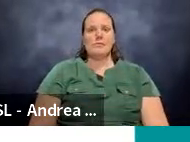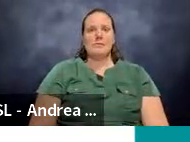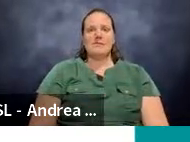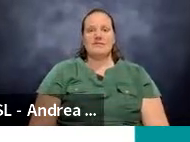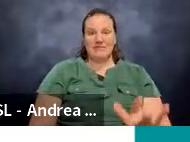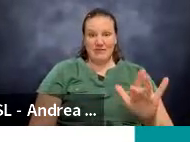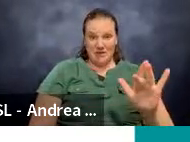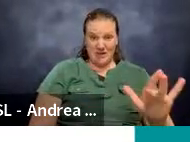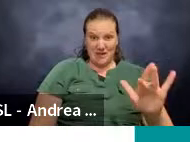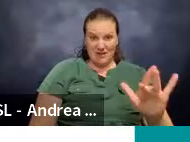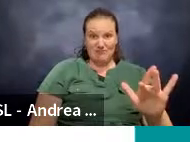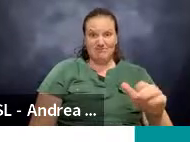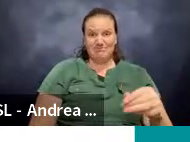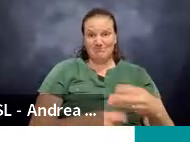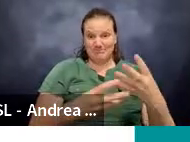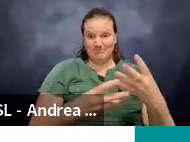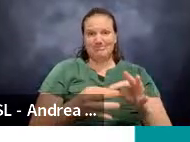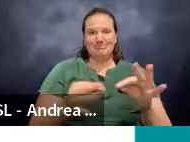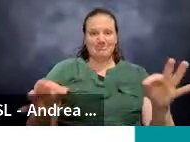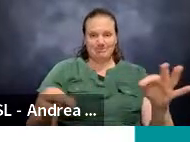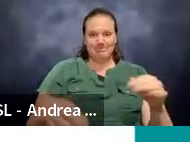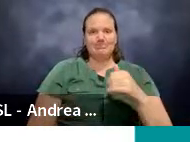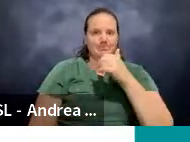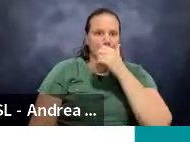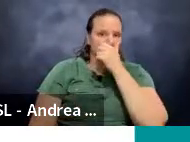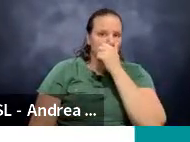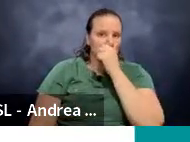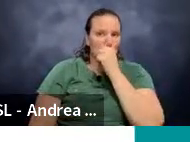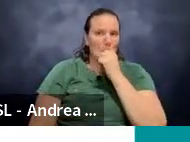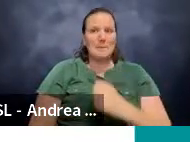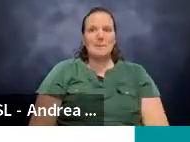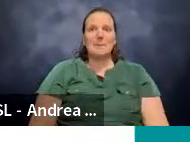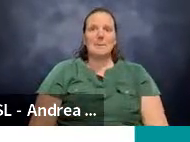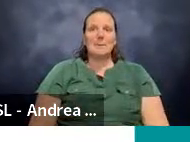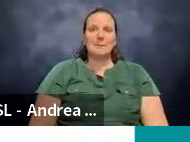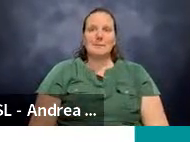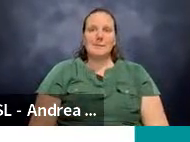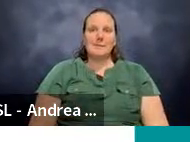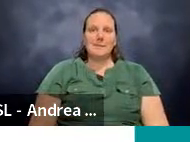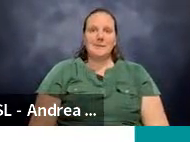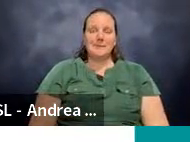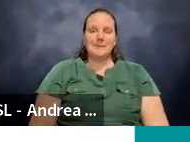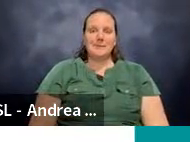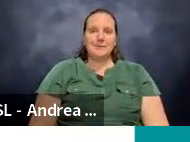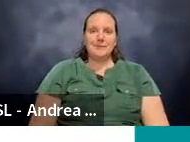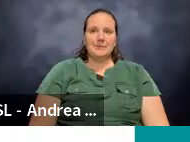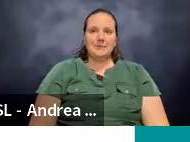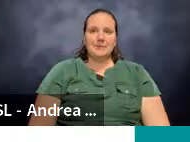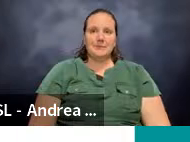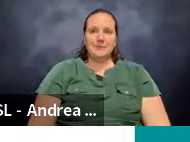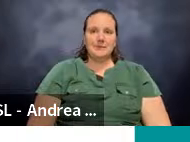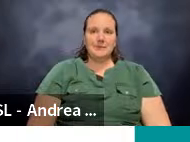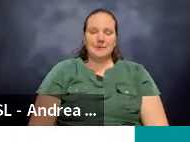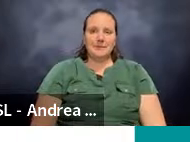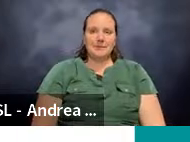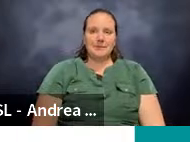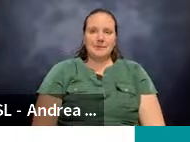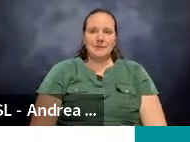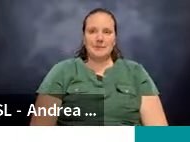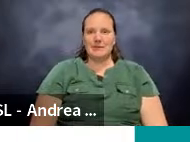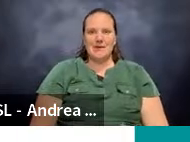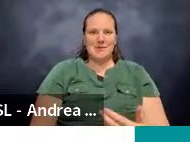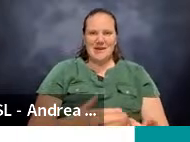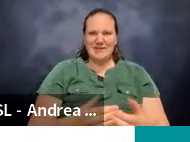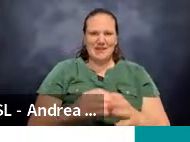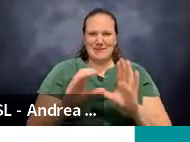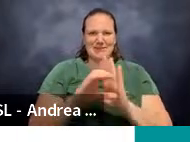toggle captions on. Click the set menu and whatever that icon is. This is a